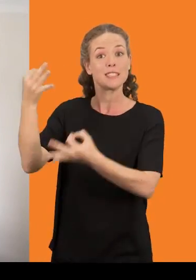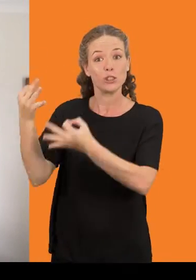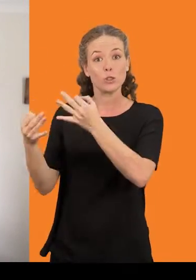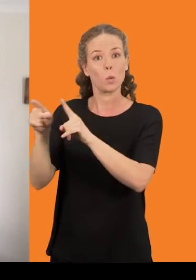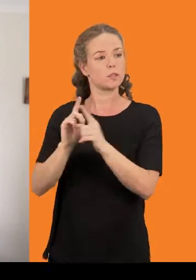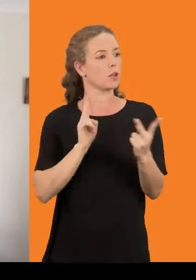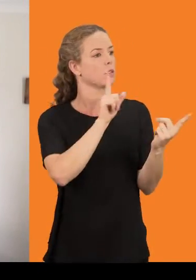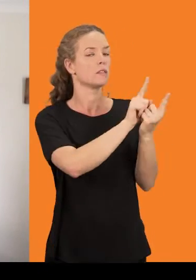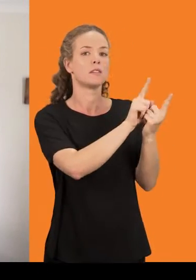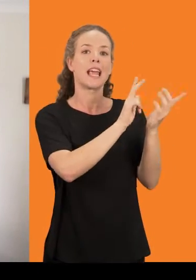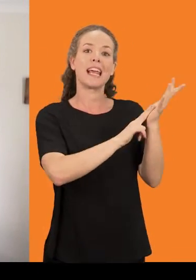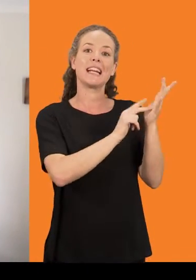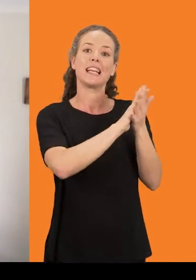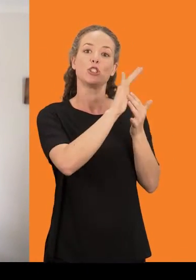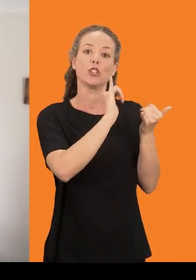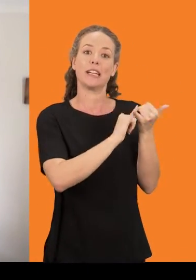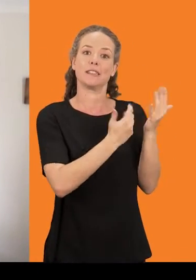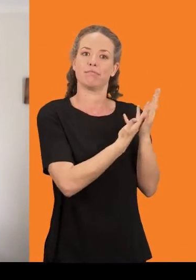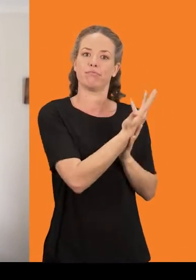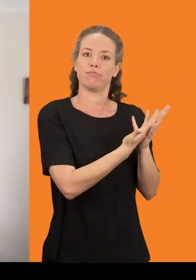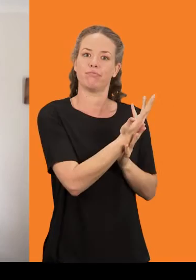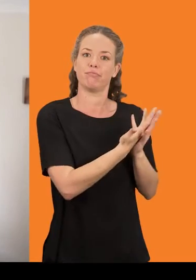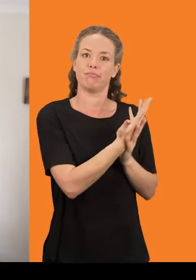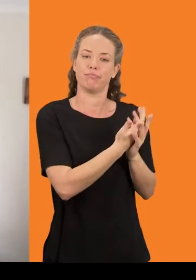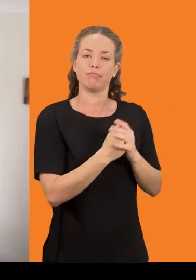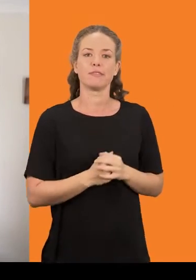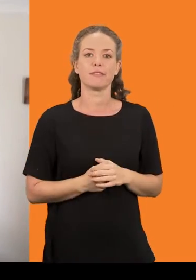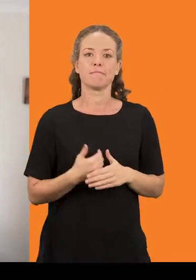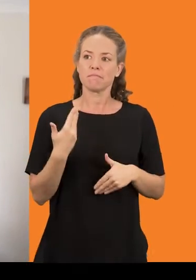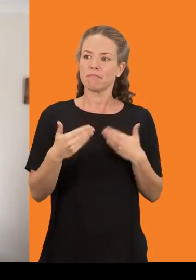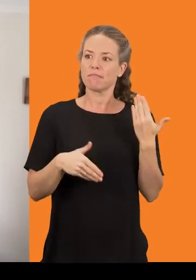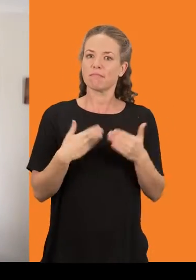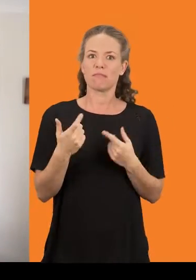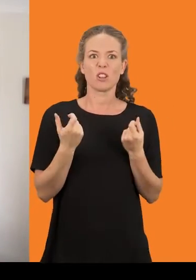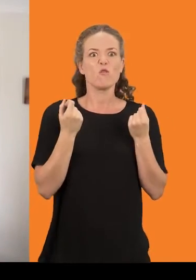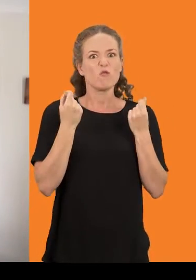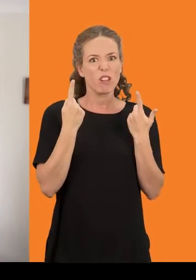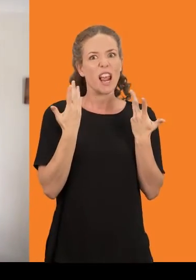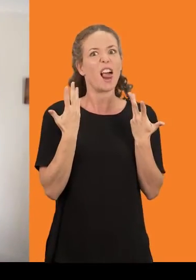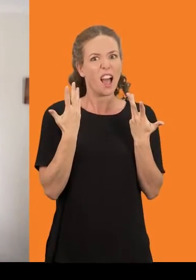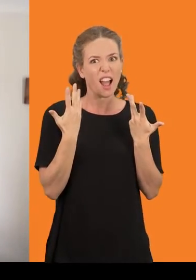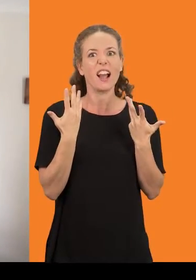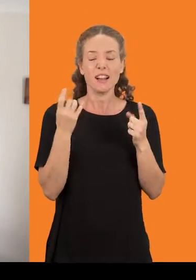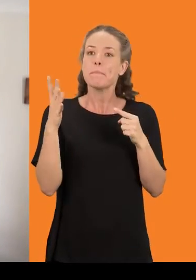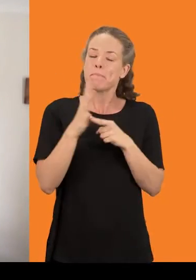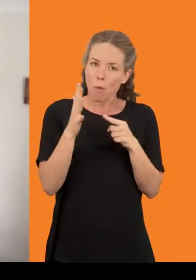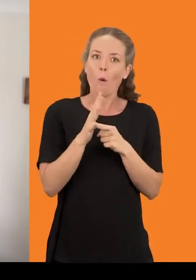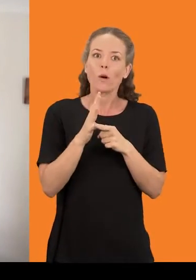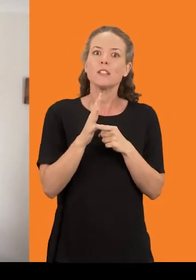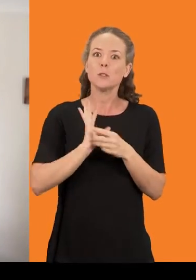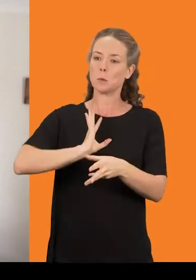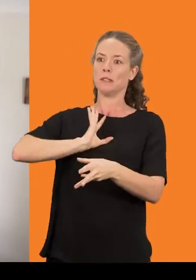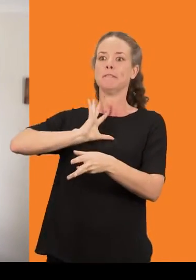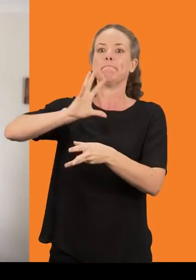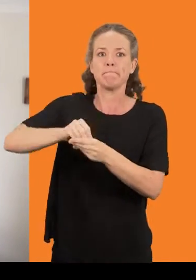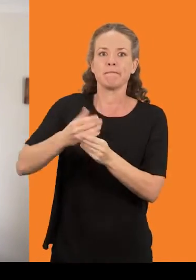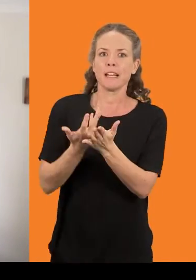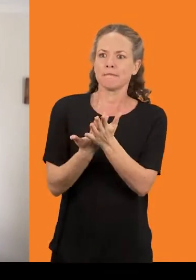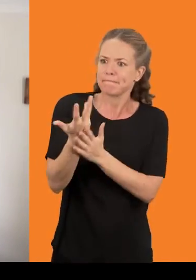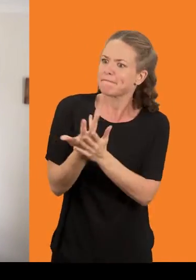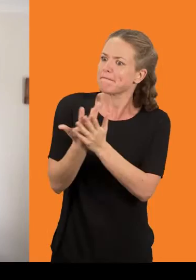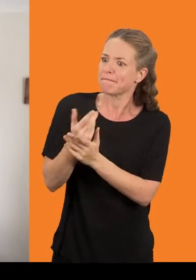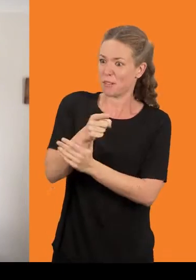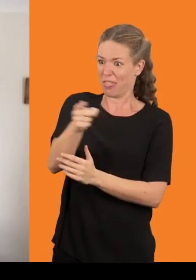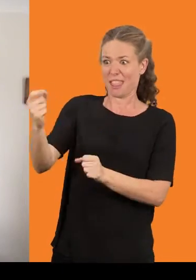involved by meeting politicians and getting in touch with people from the NHS. And over time, I realised just how important it is to